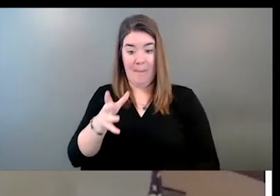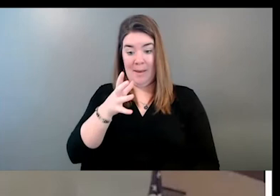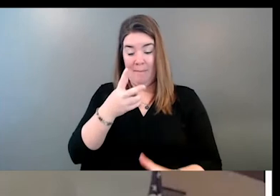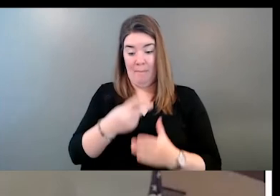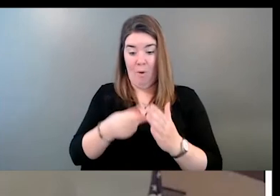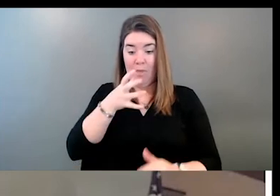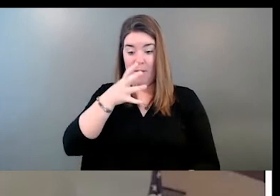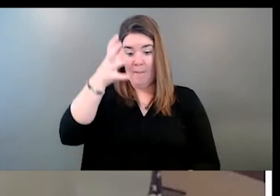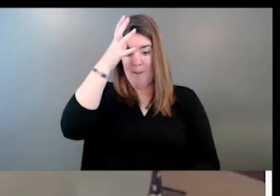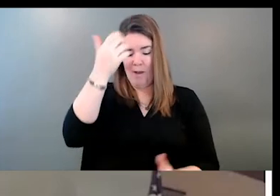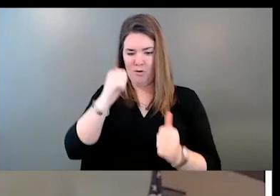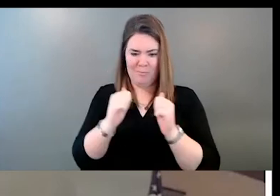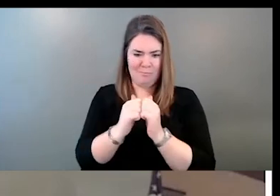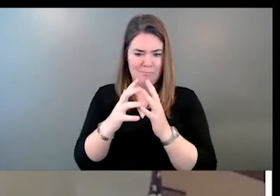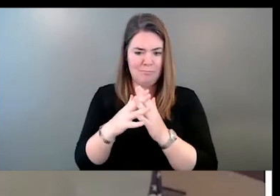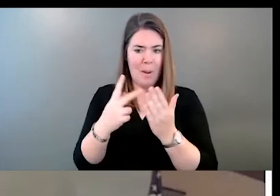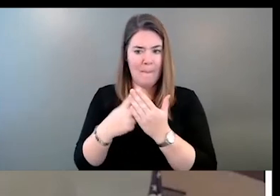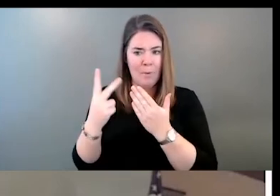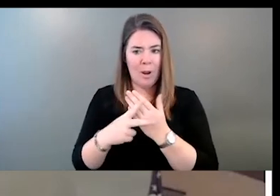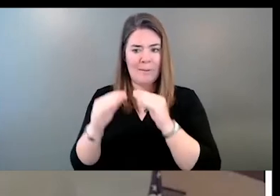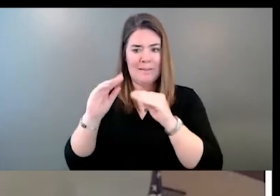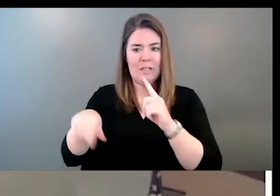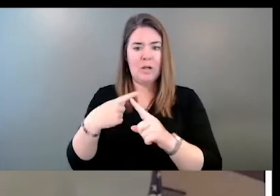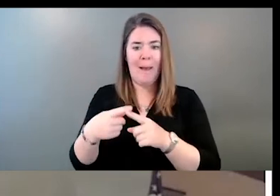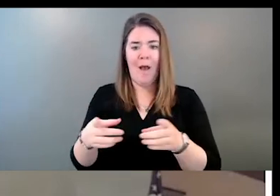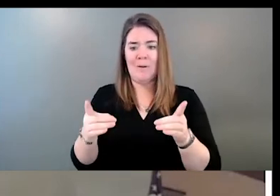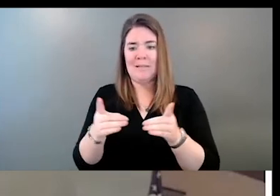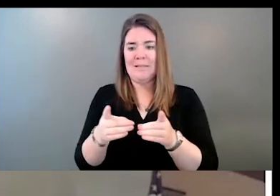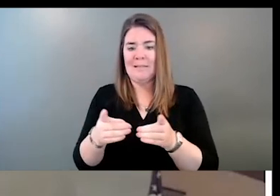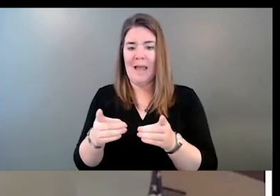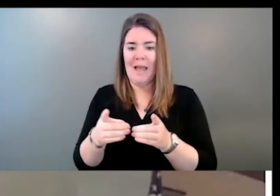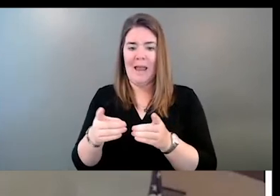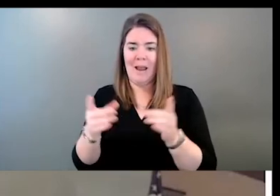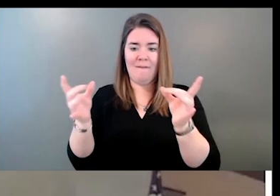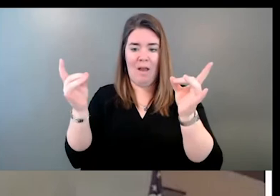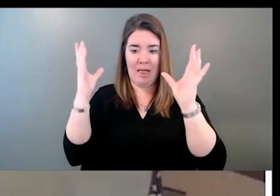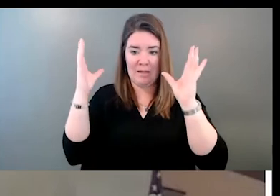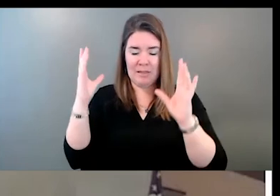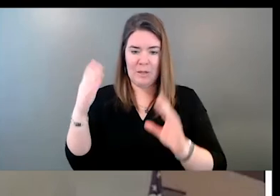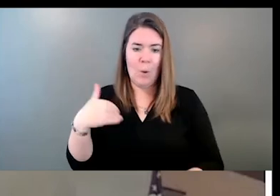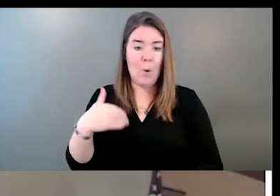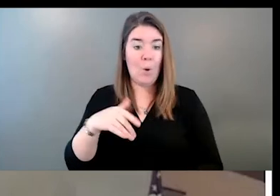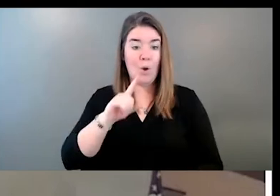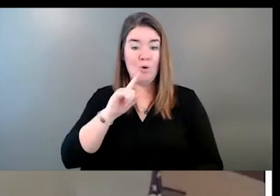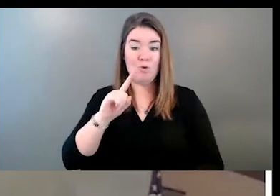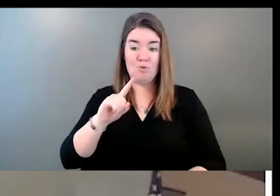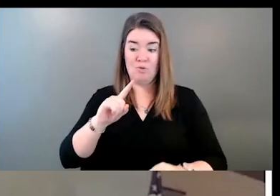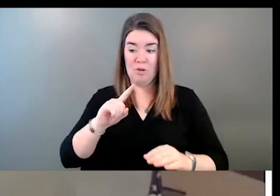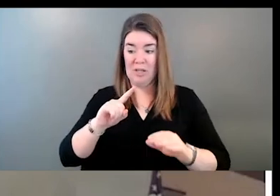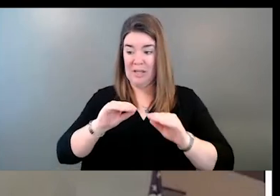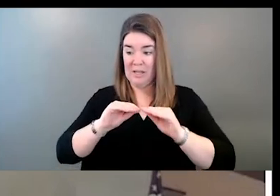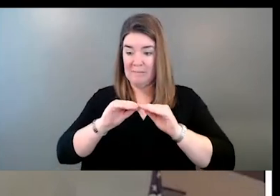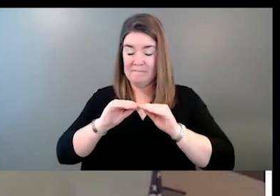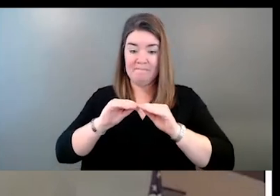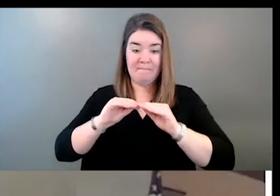teach dating violence in all of Ohio's schools. They reached nearly 100,000 students, and I had the pleasure